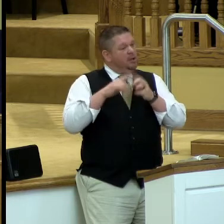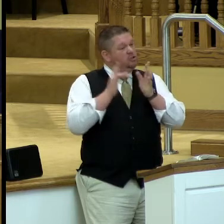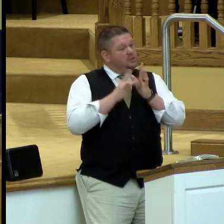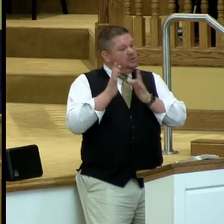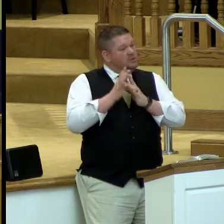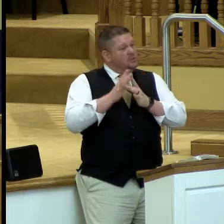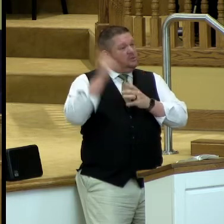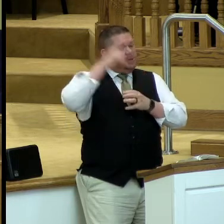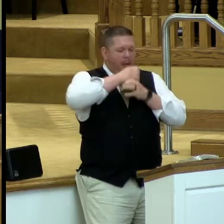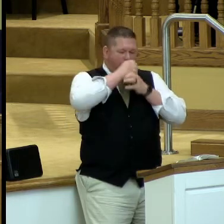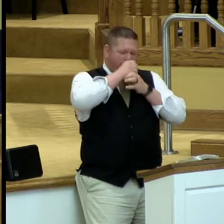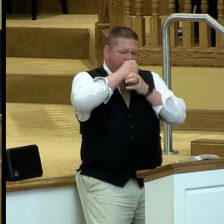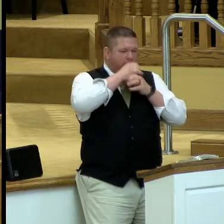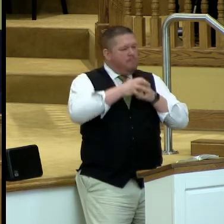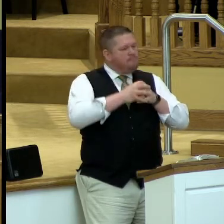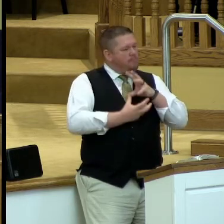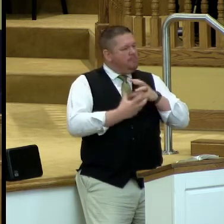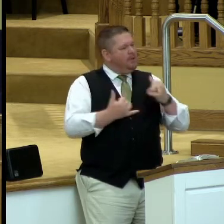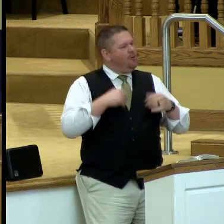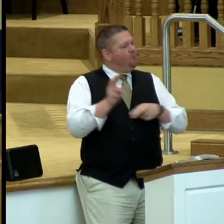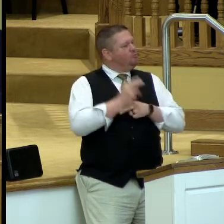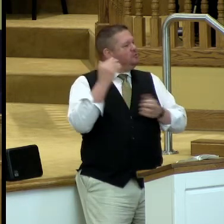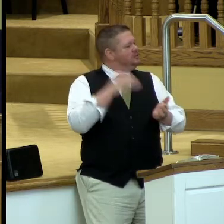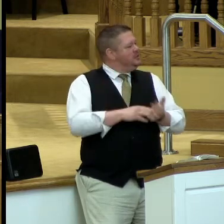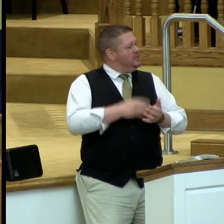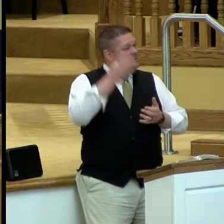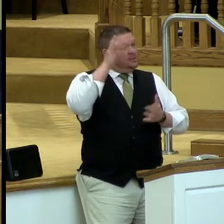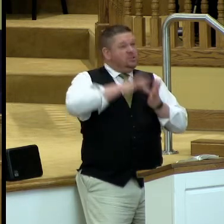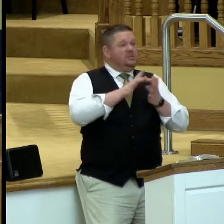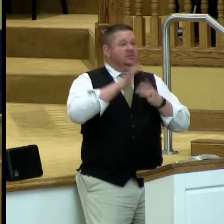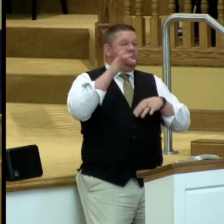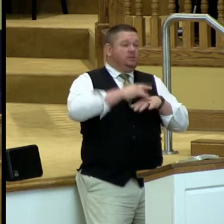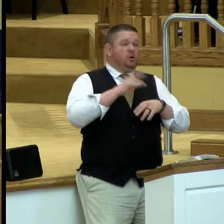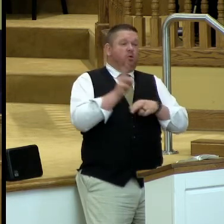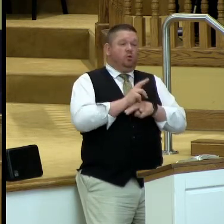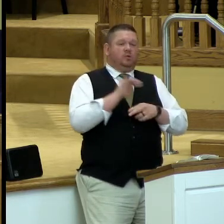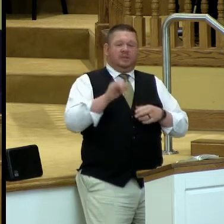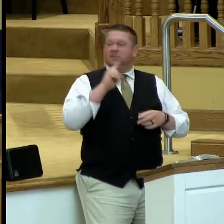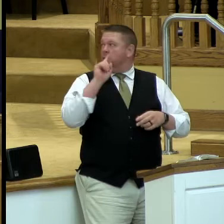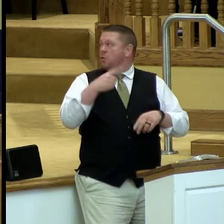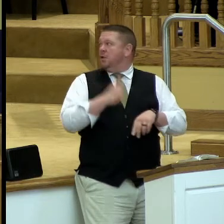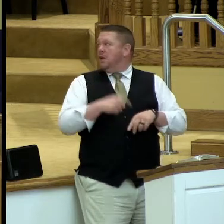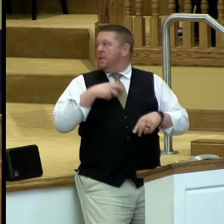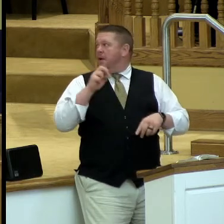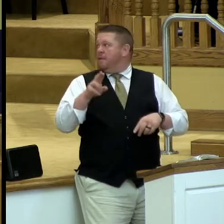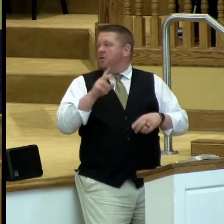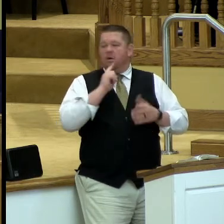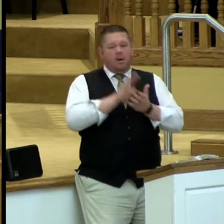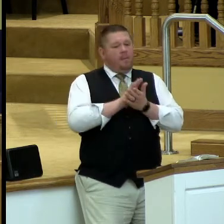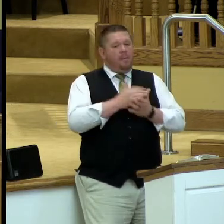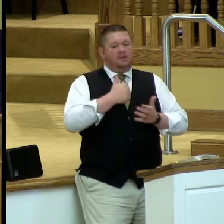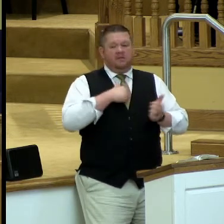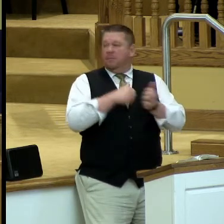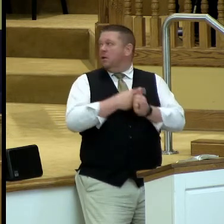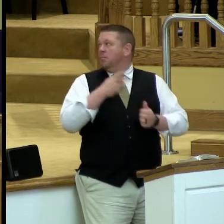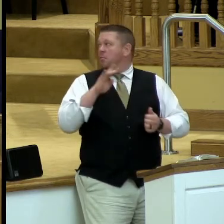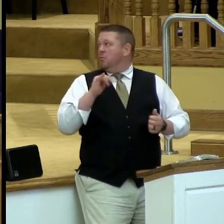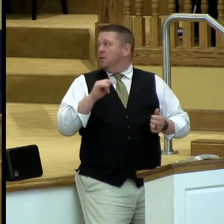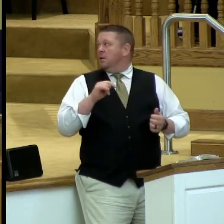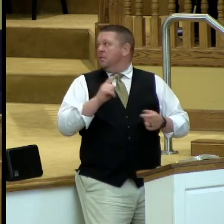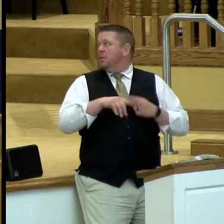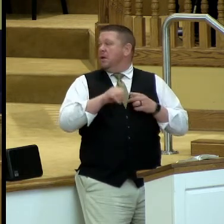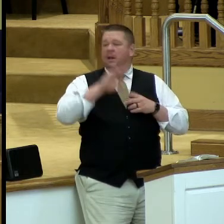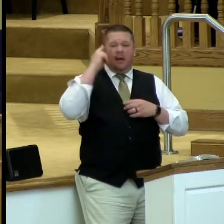till Jesus stepped in. Once Jesus stepped in and got a hold of it, this is the only time I ever compliment myself behind a